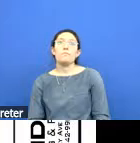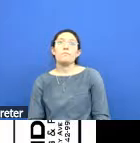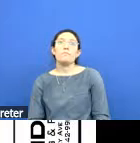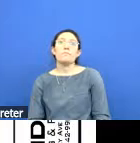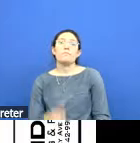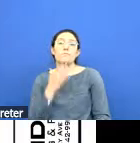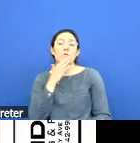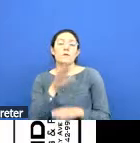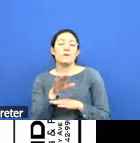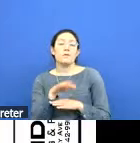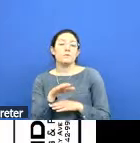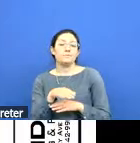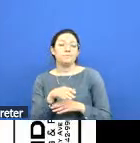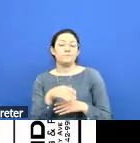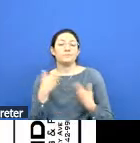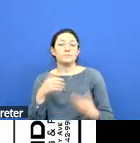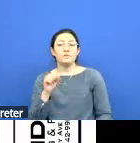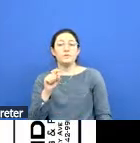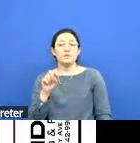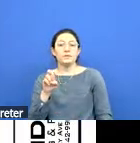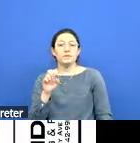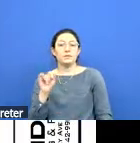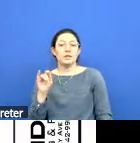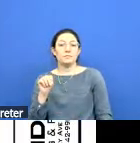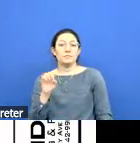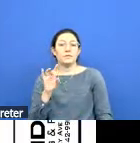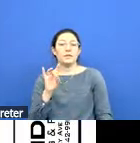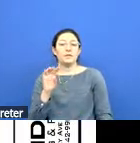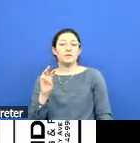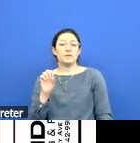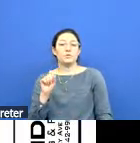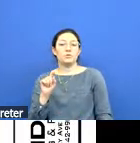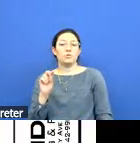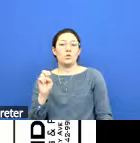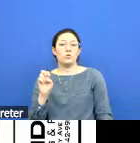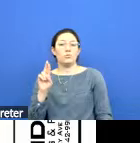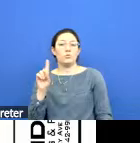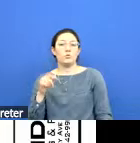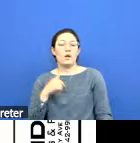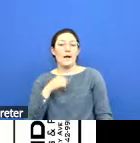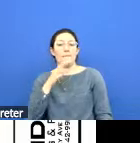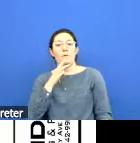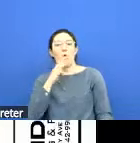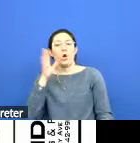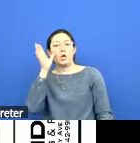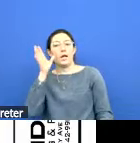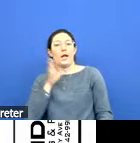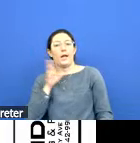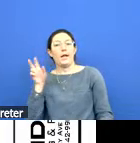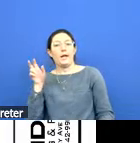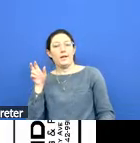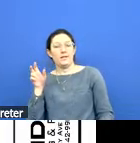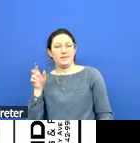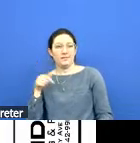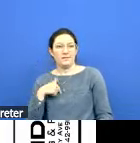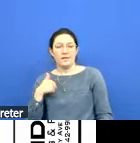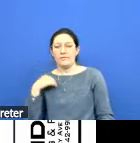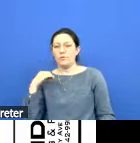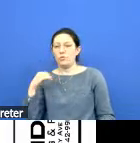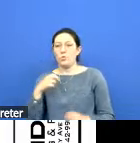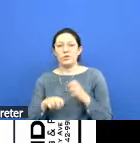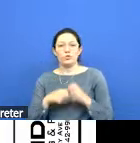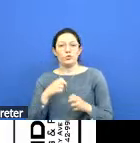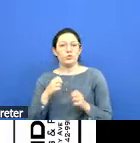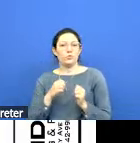Good evening. Good evening, Steve Sands, 86 Stone Road. I'm the water guy. Okay. I have no issues with